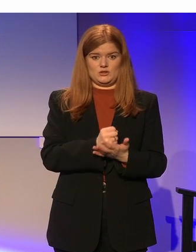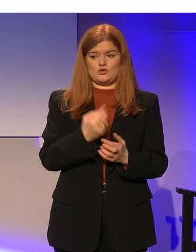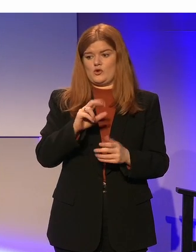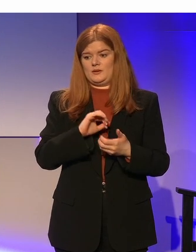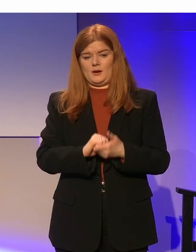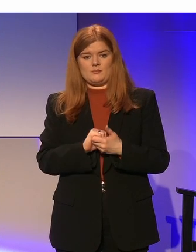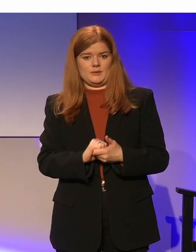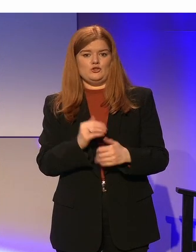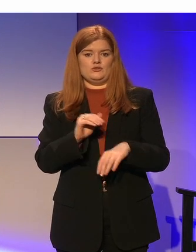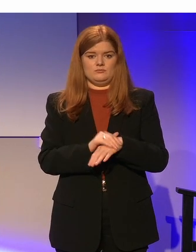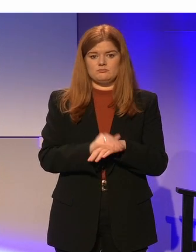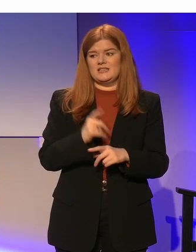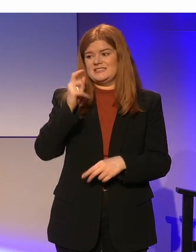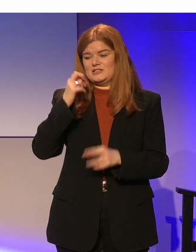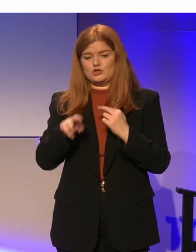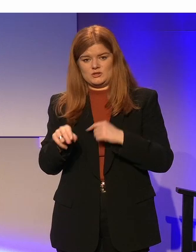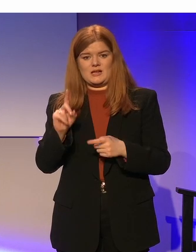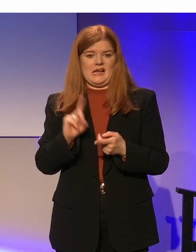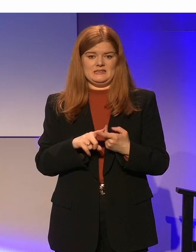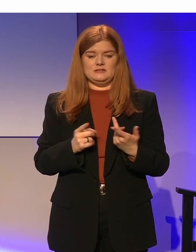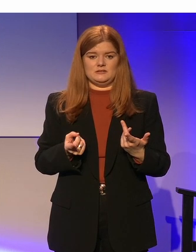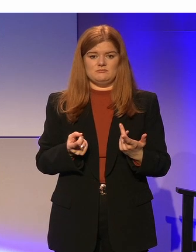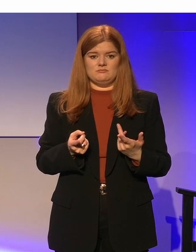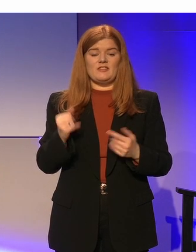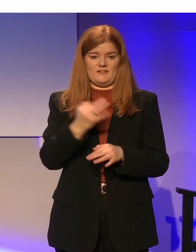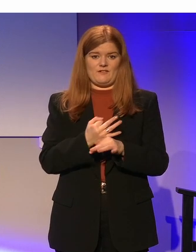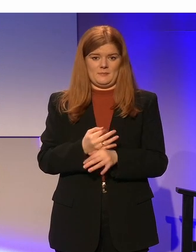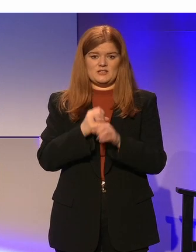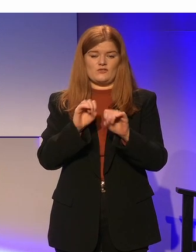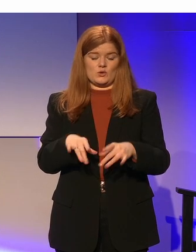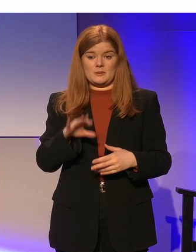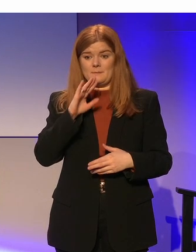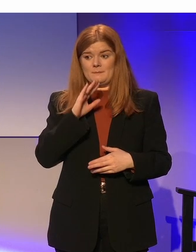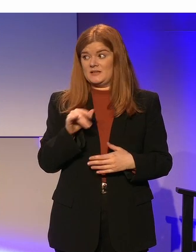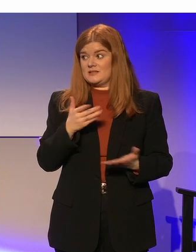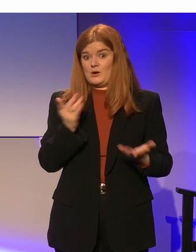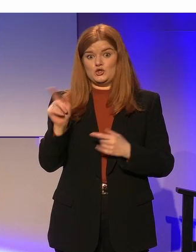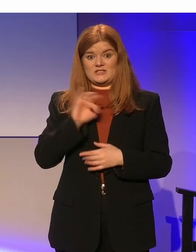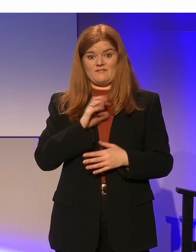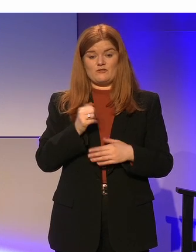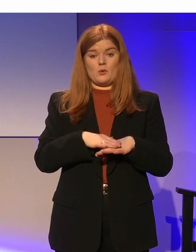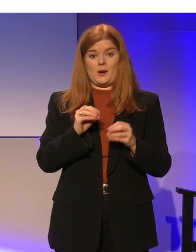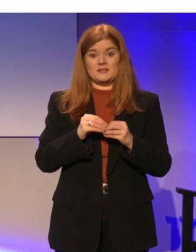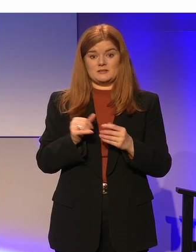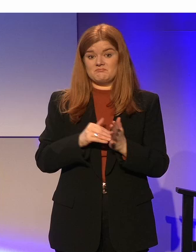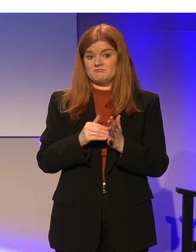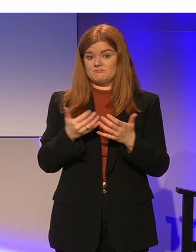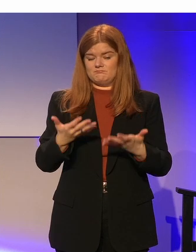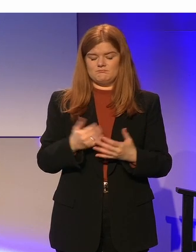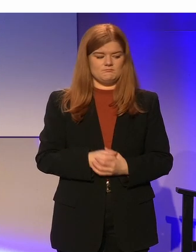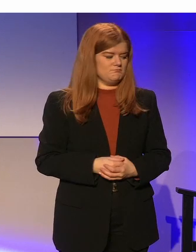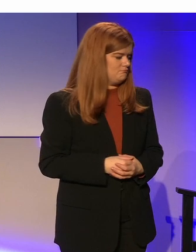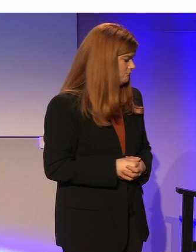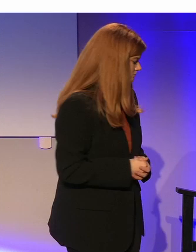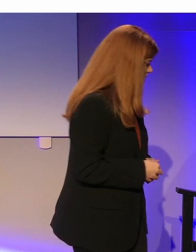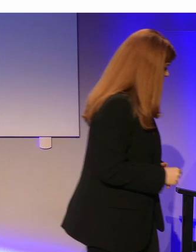themselves, their peers, their teachers, and their families. So, Debs, you have some more findings to